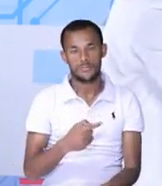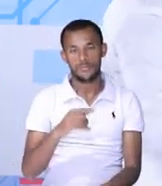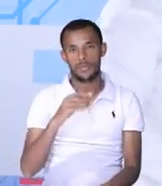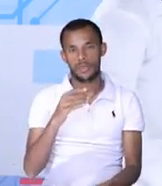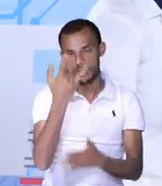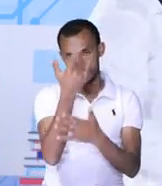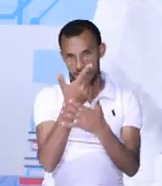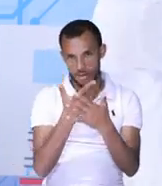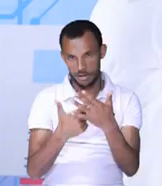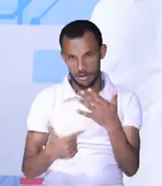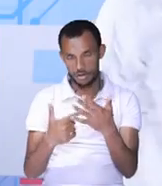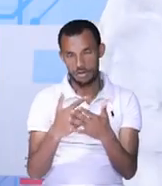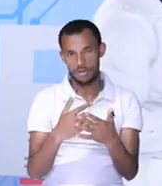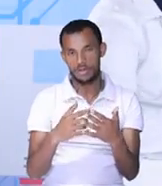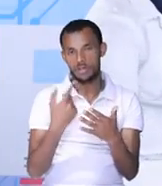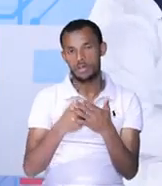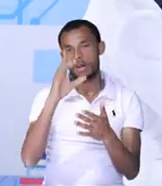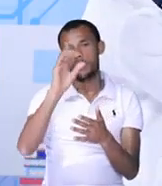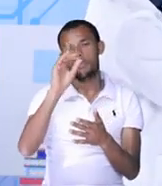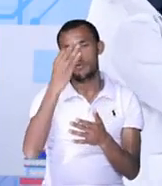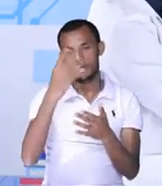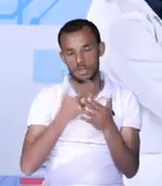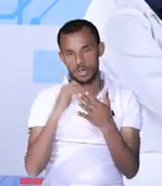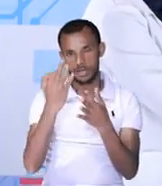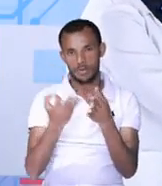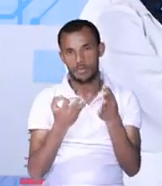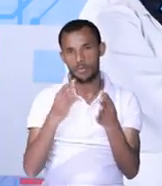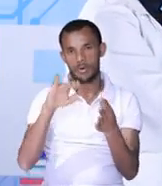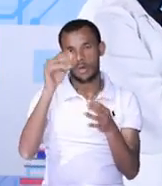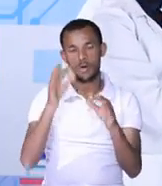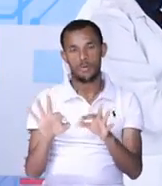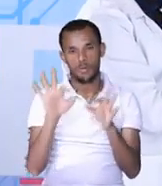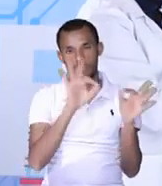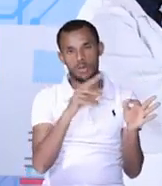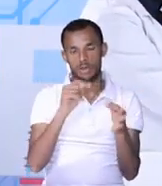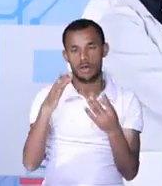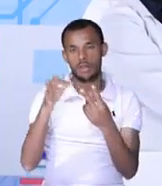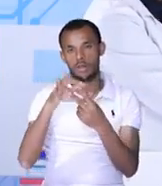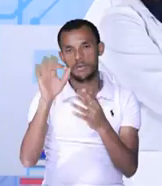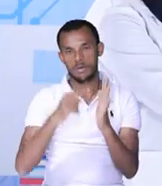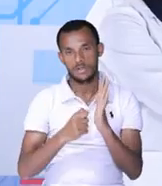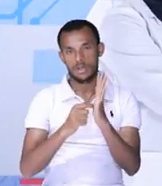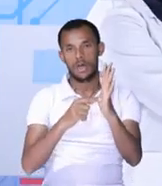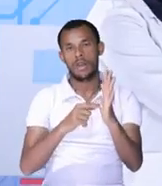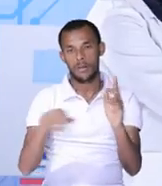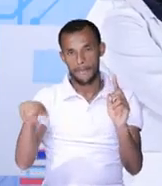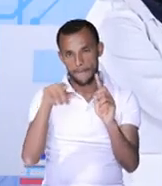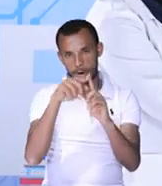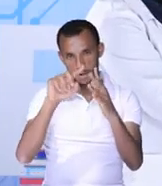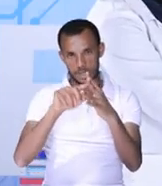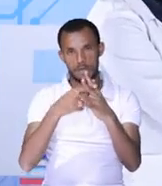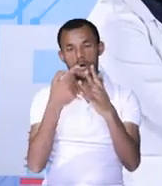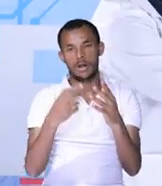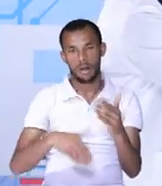just list the derivative of this expression. So by just putting all alternate signs starting from plus, the first part